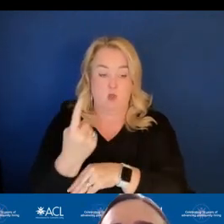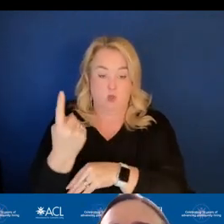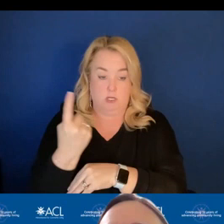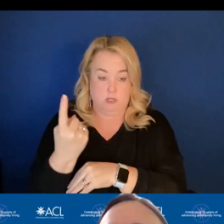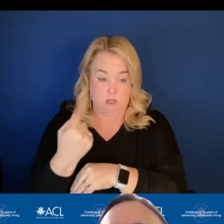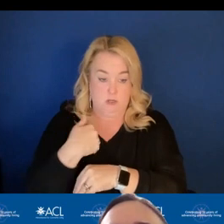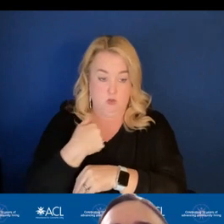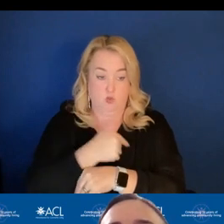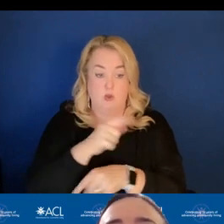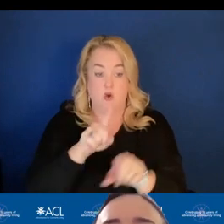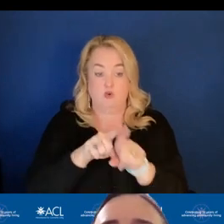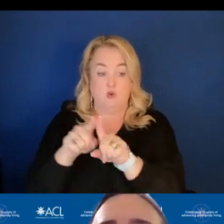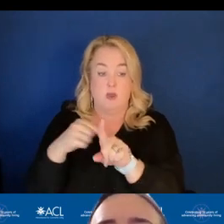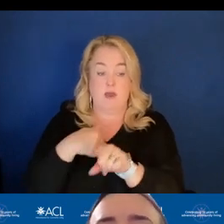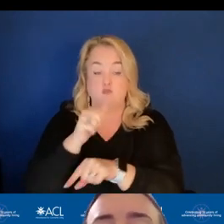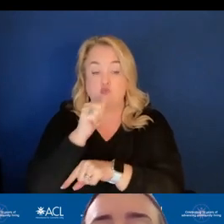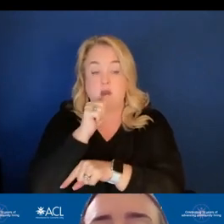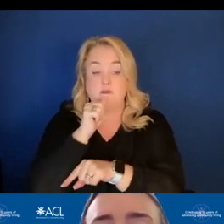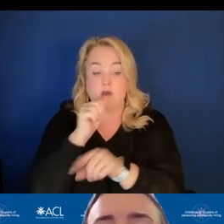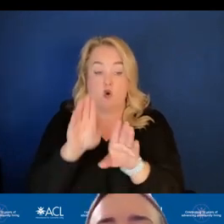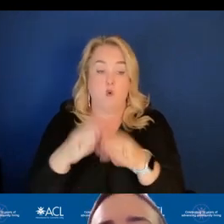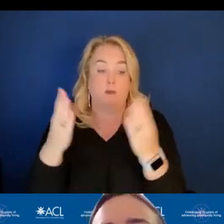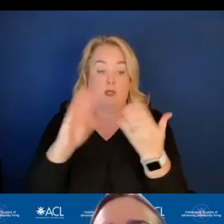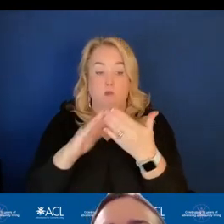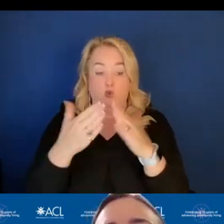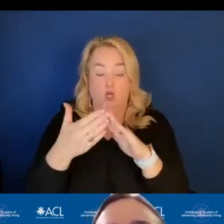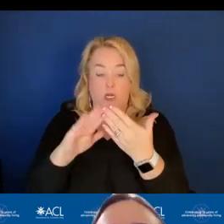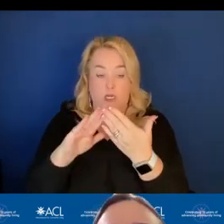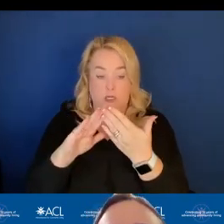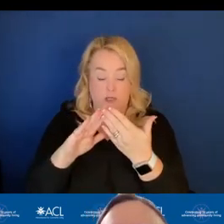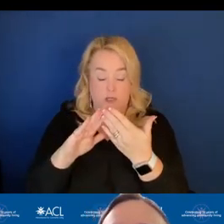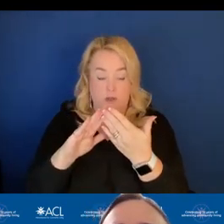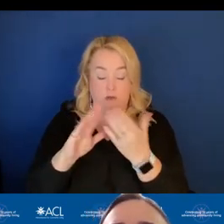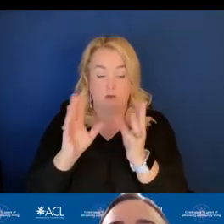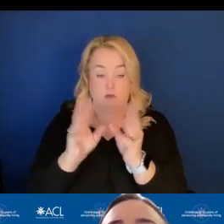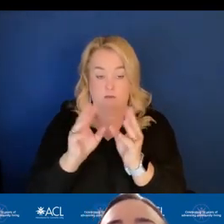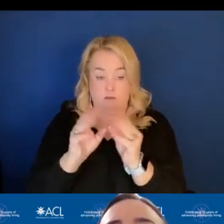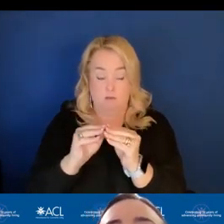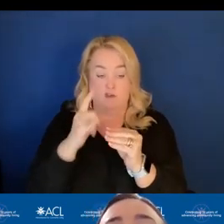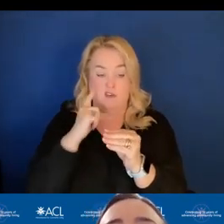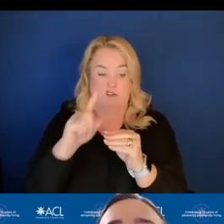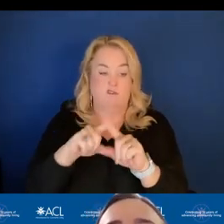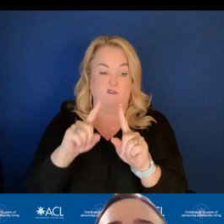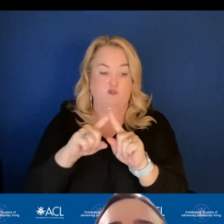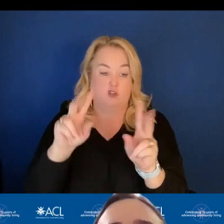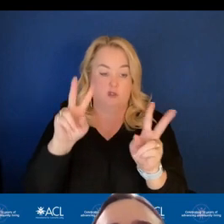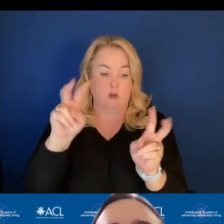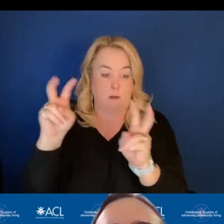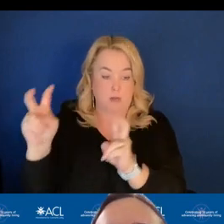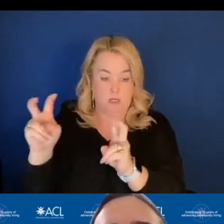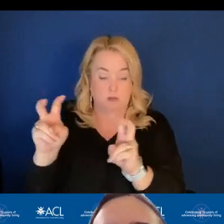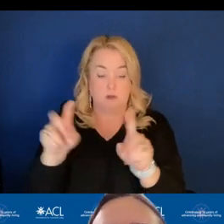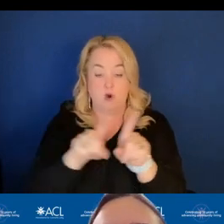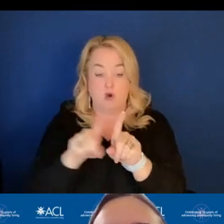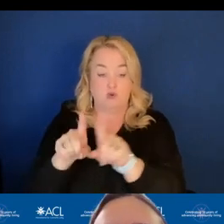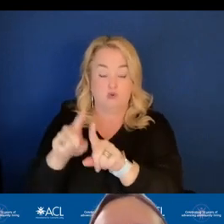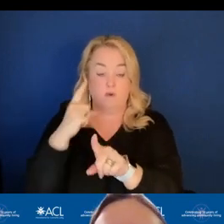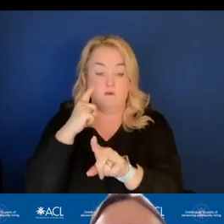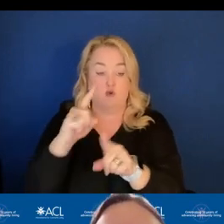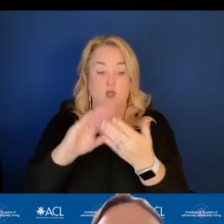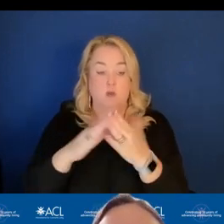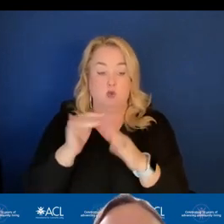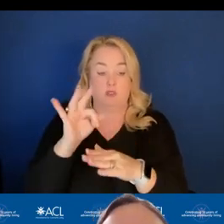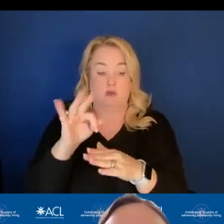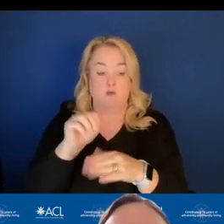have private and open communities or forums on different topics, but also for our communities to